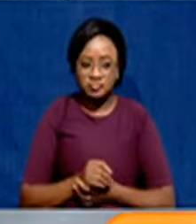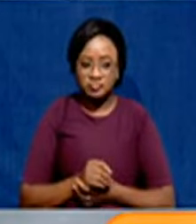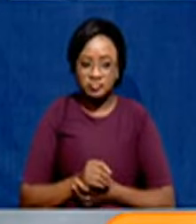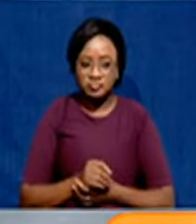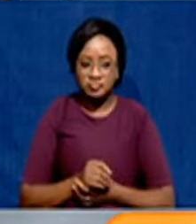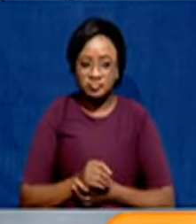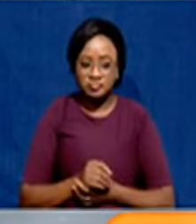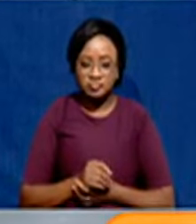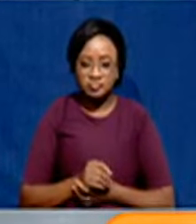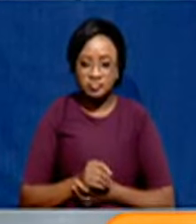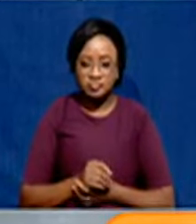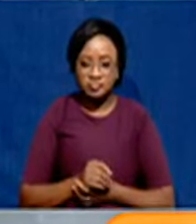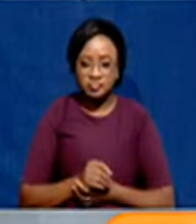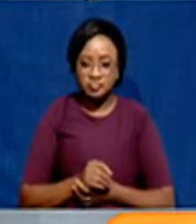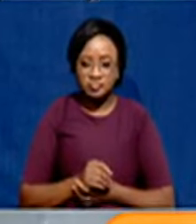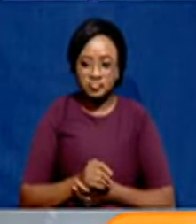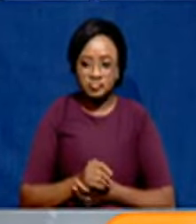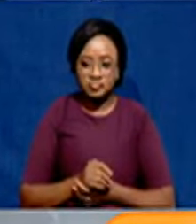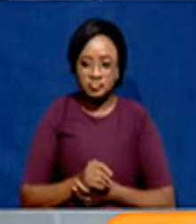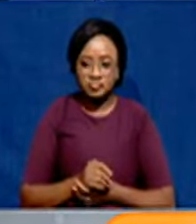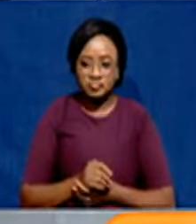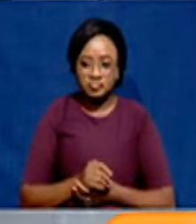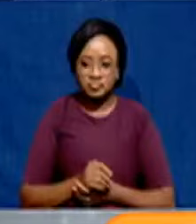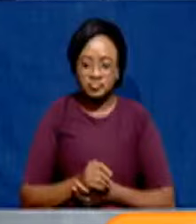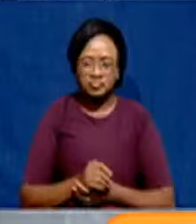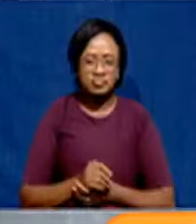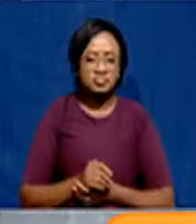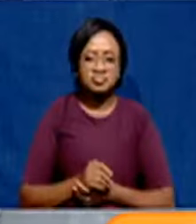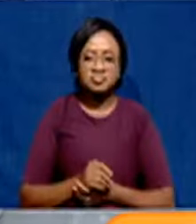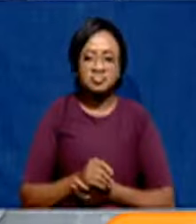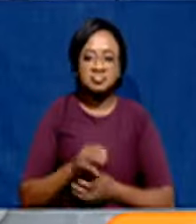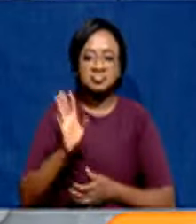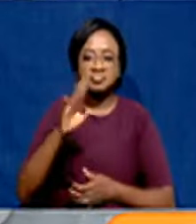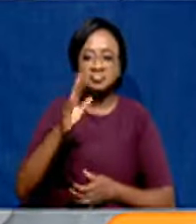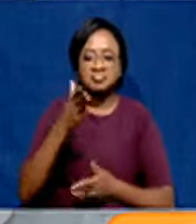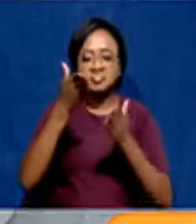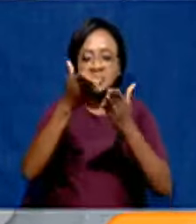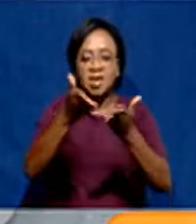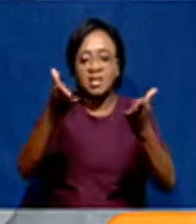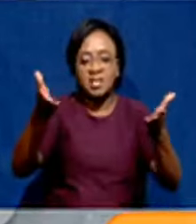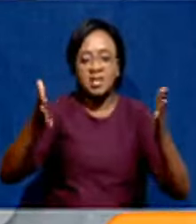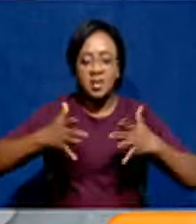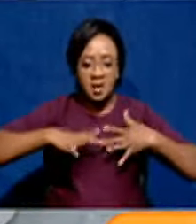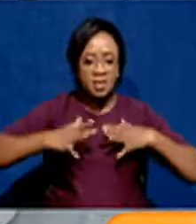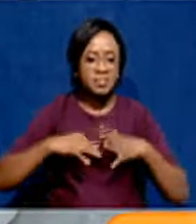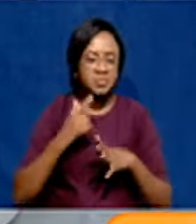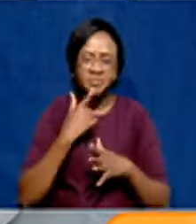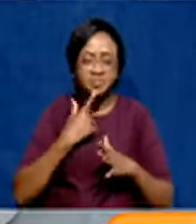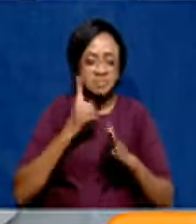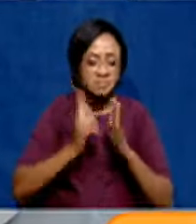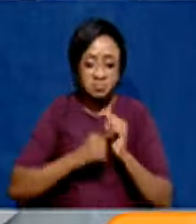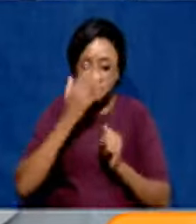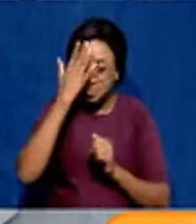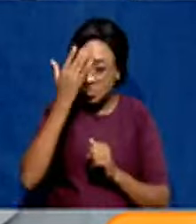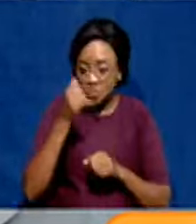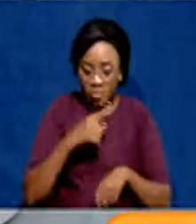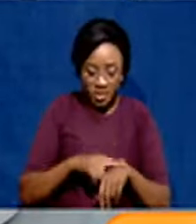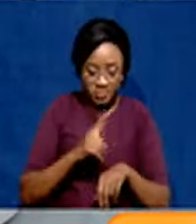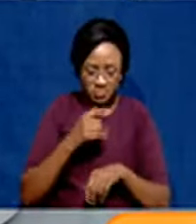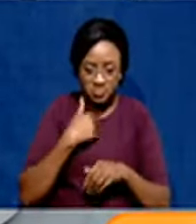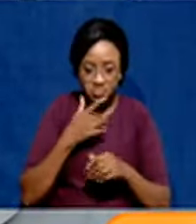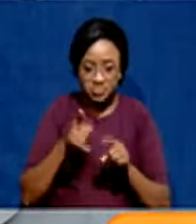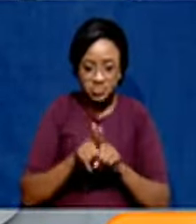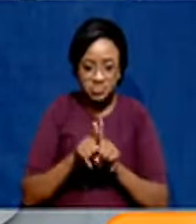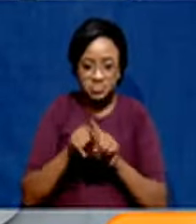I just wanted to check on what the sentiments are on the ground, because in moments like this,